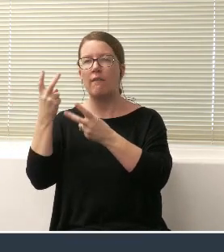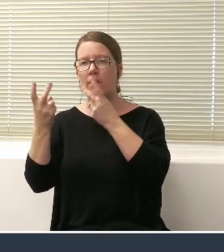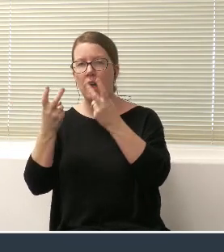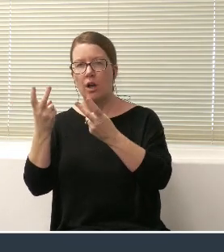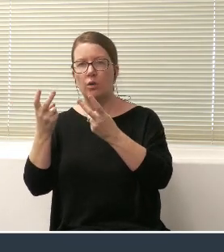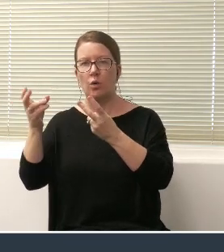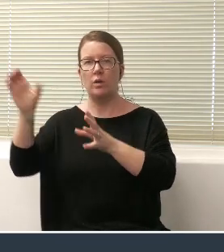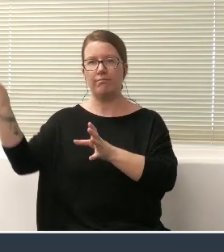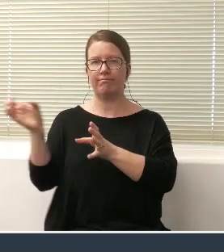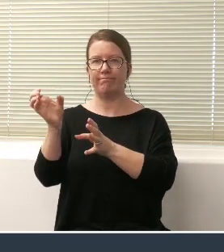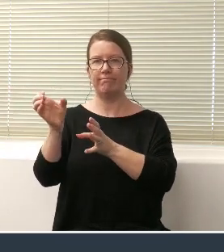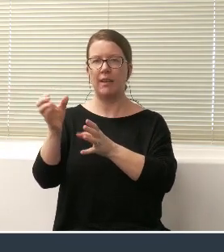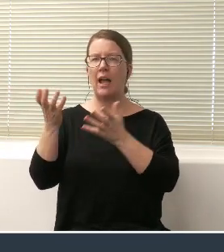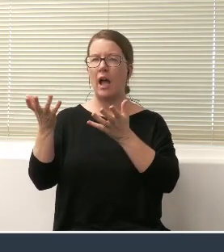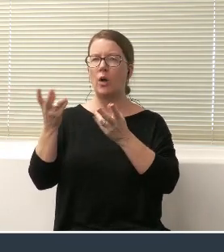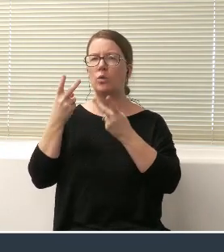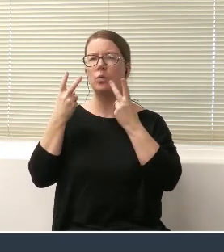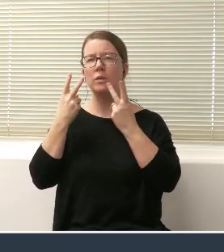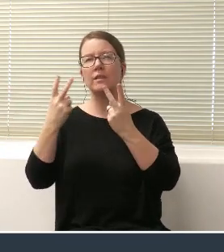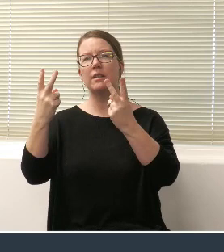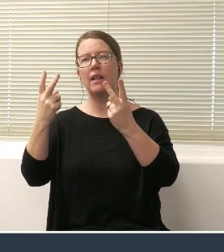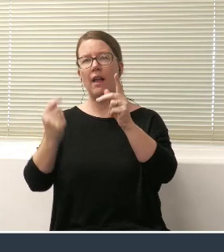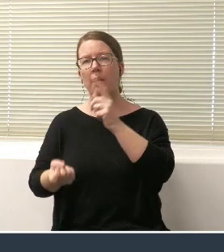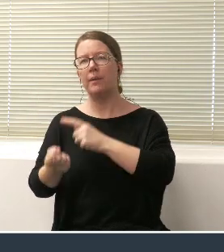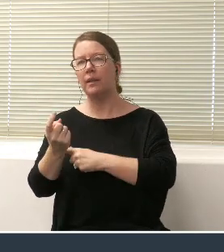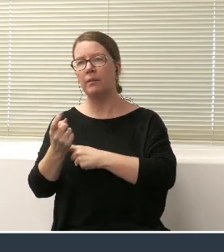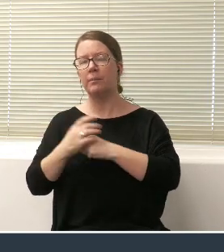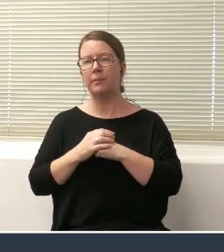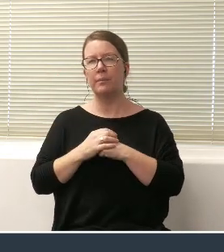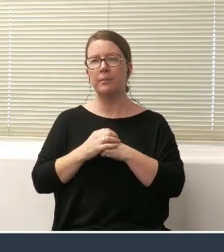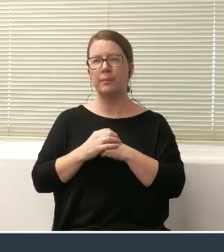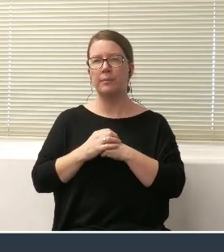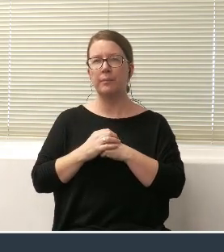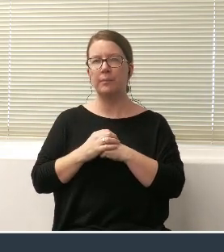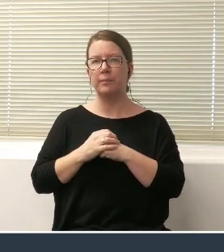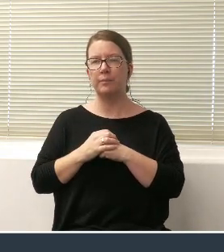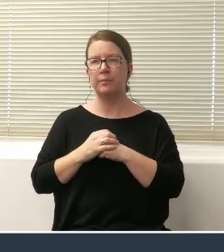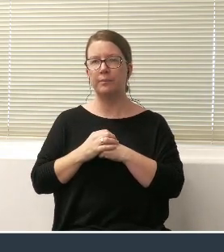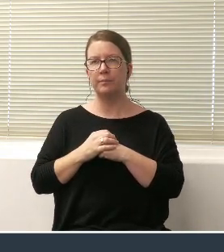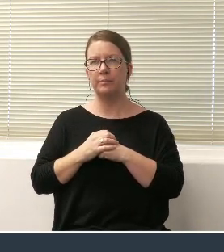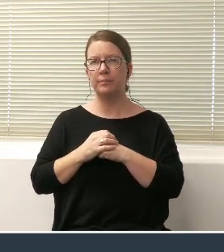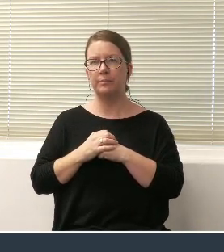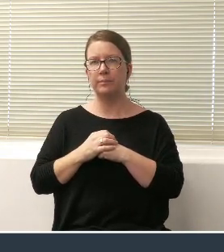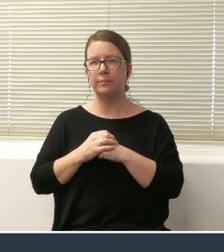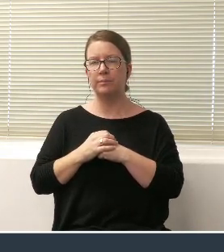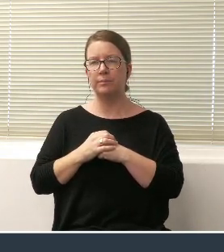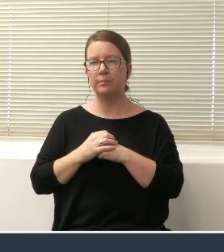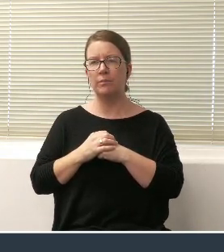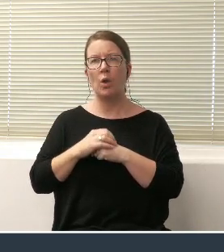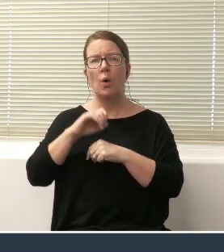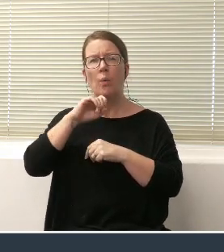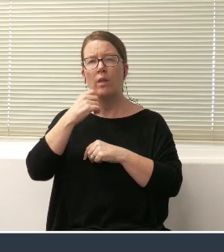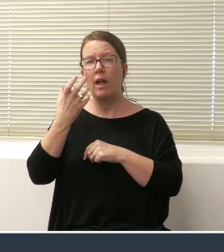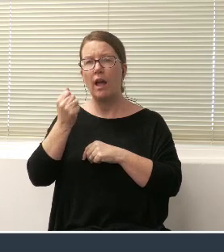or appointed, or how do you see that being done, and would there be